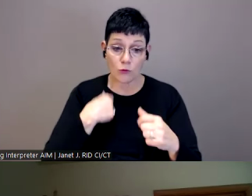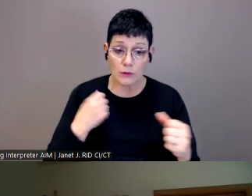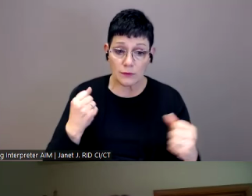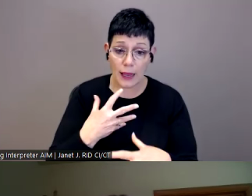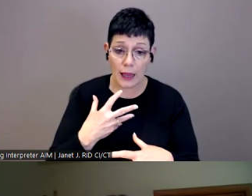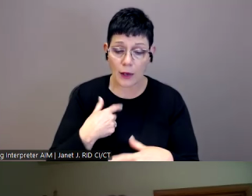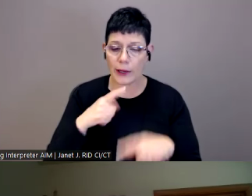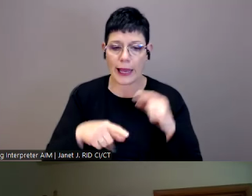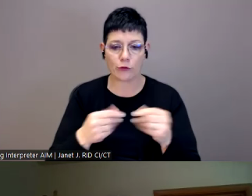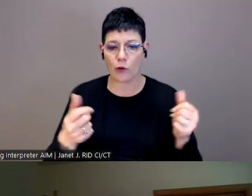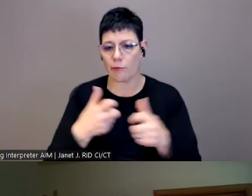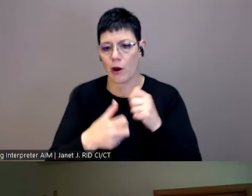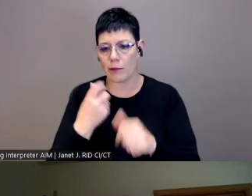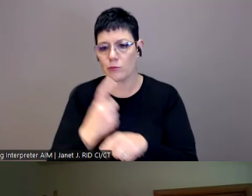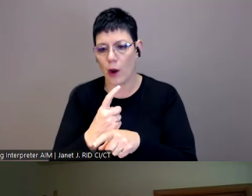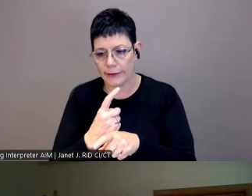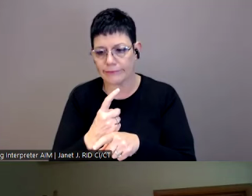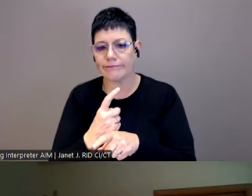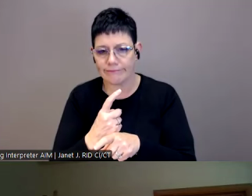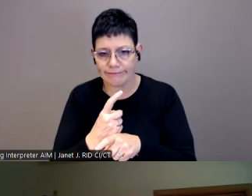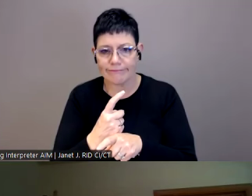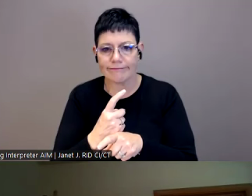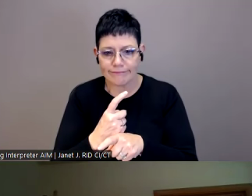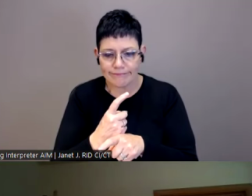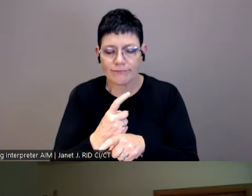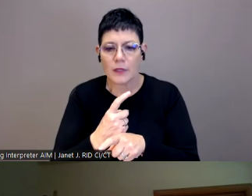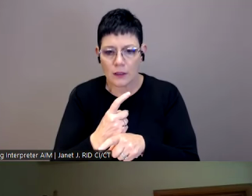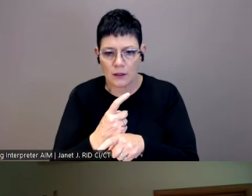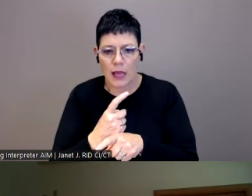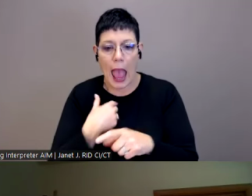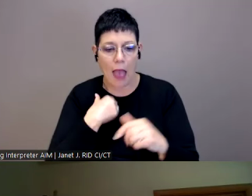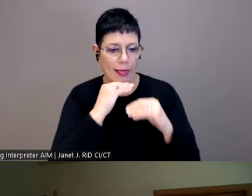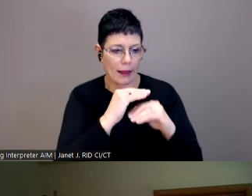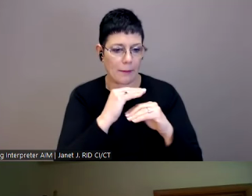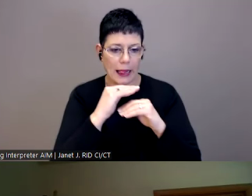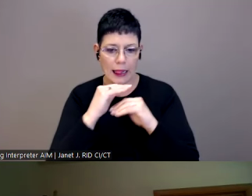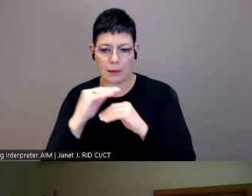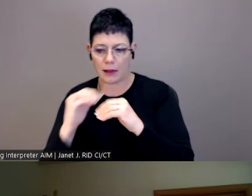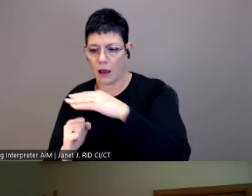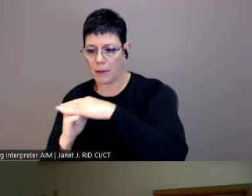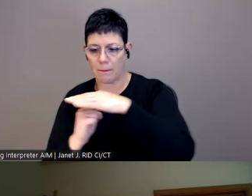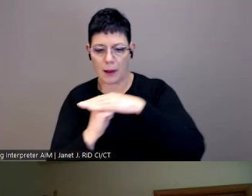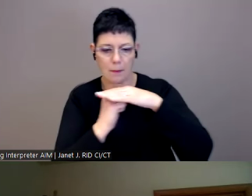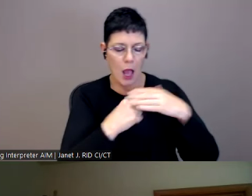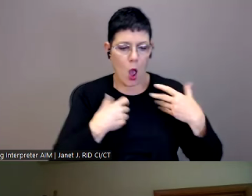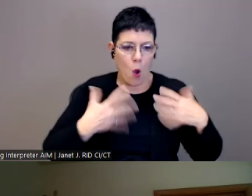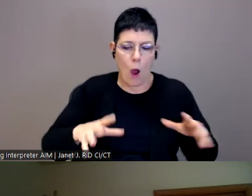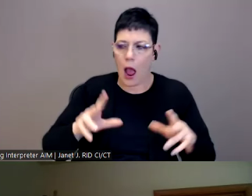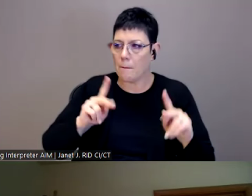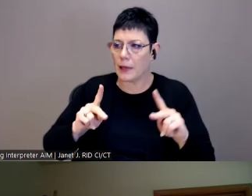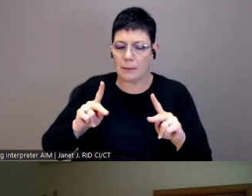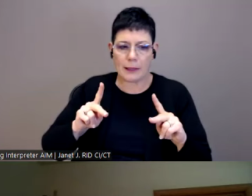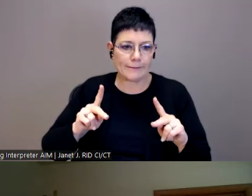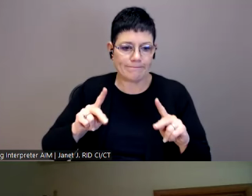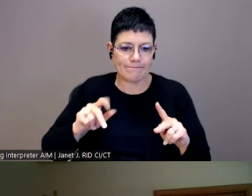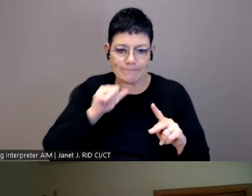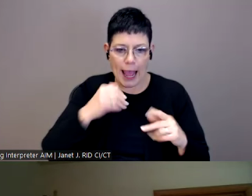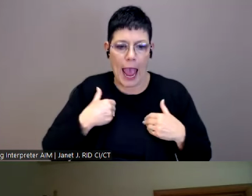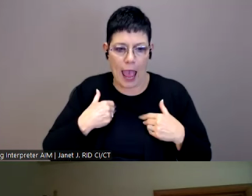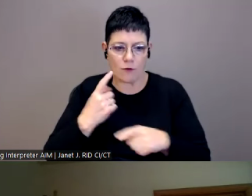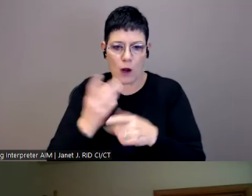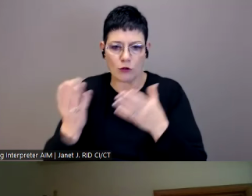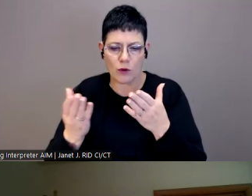can't solve problems, right? That we have all these limitations and we don't want to let people down. Like, that's a real fear. Right. But oftentimes, in